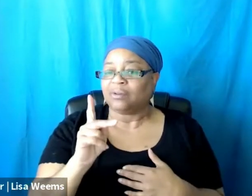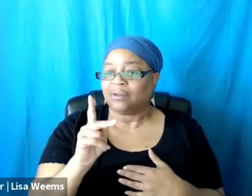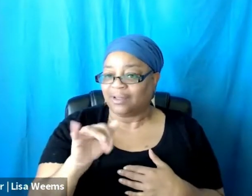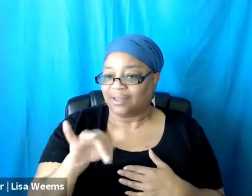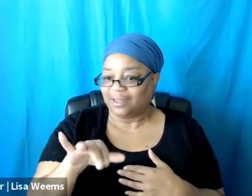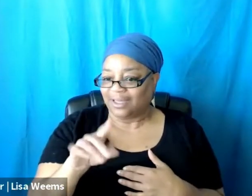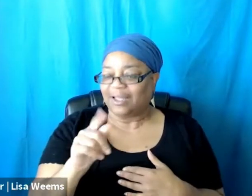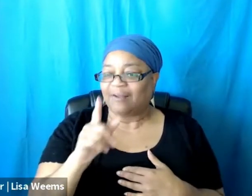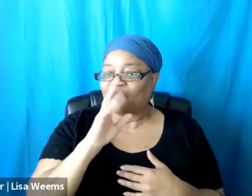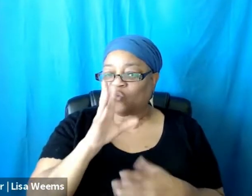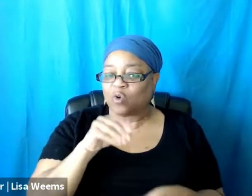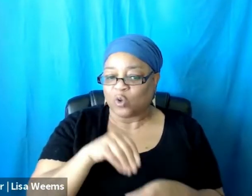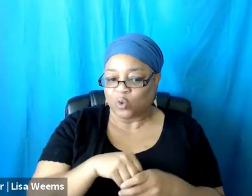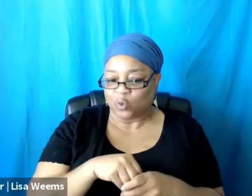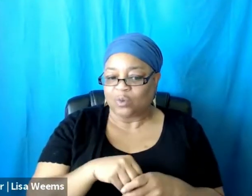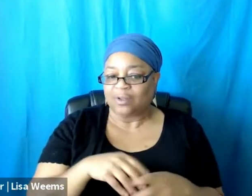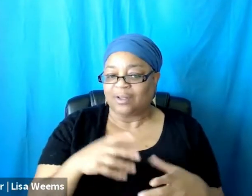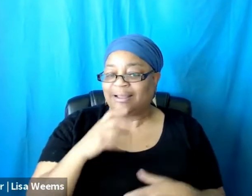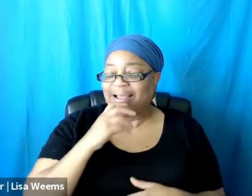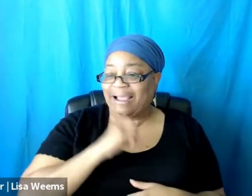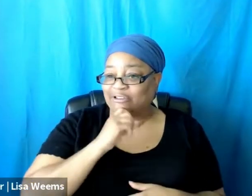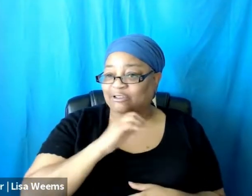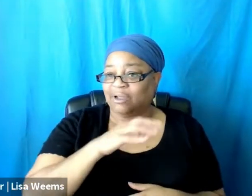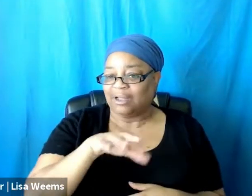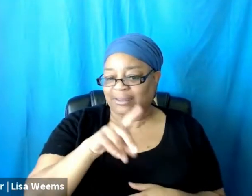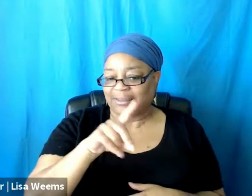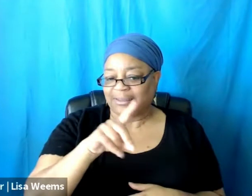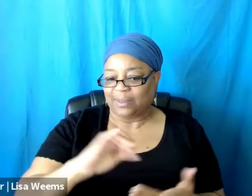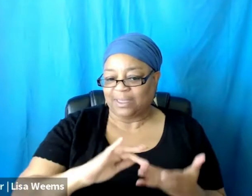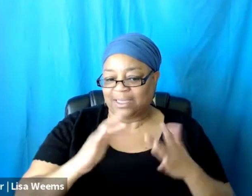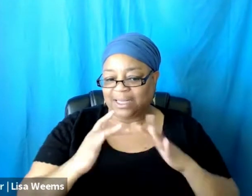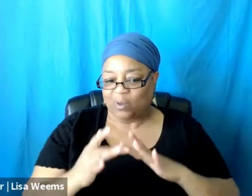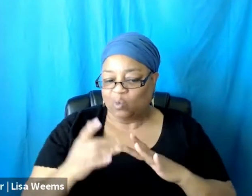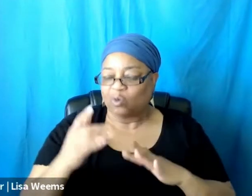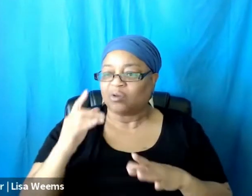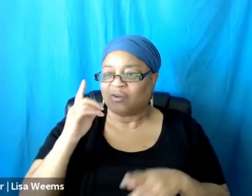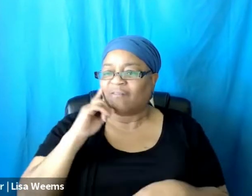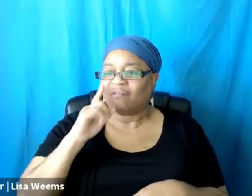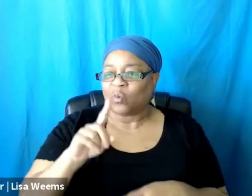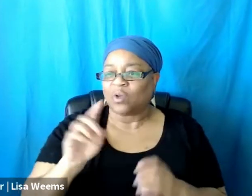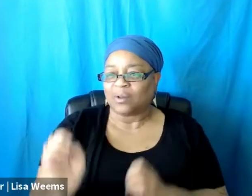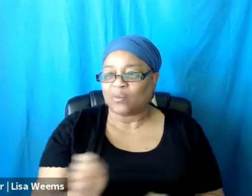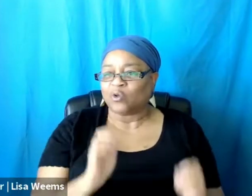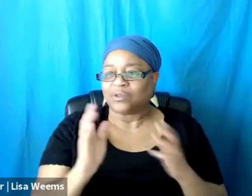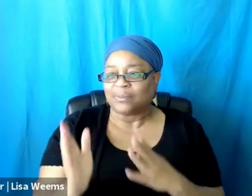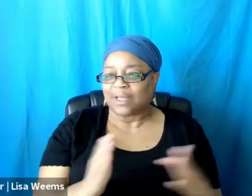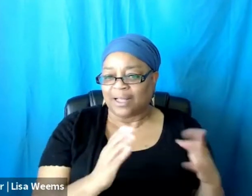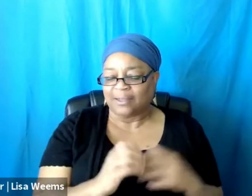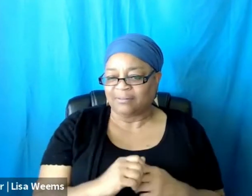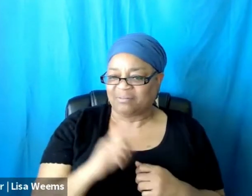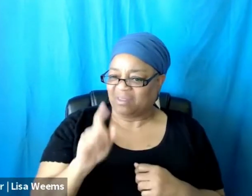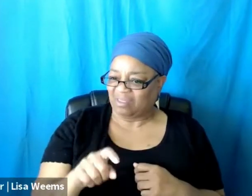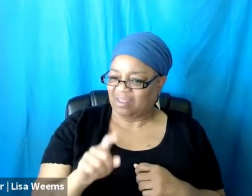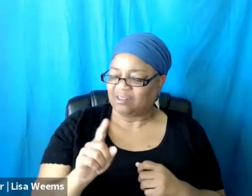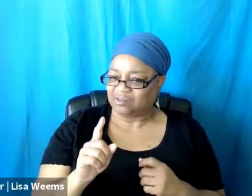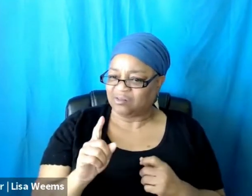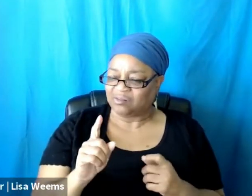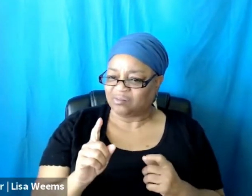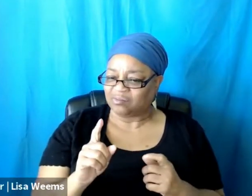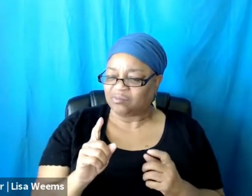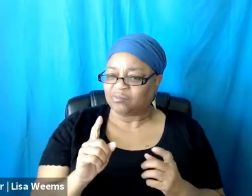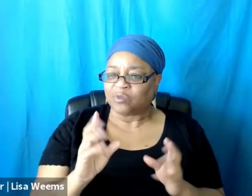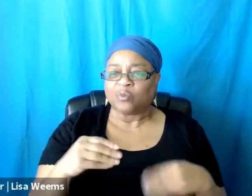networks and emergency planning. And I think this provides an excellent blueprint for bringing together